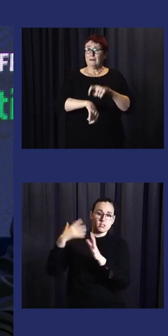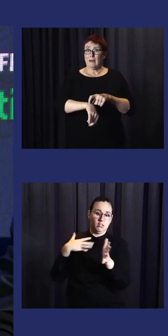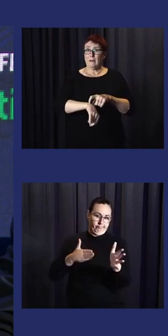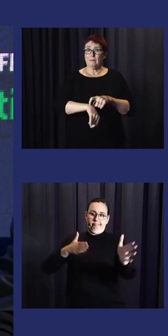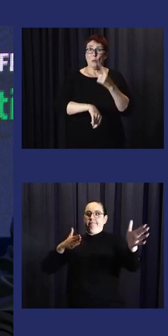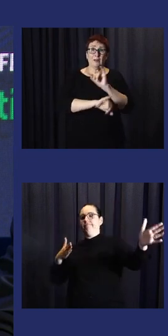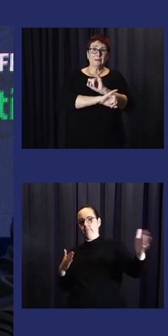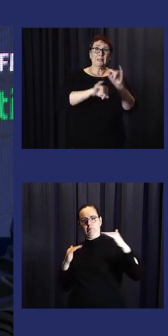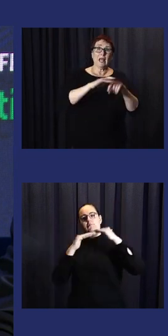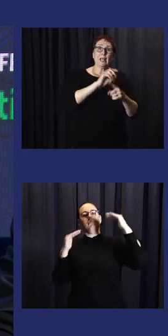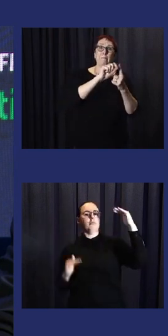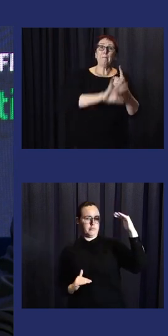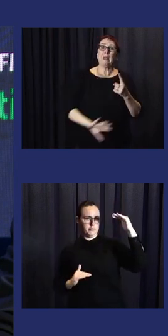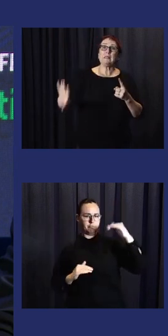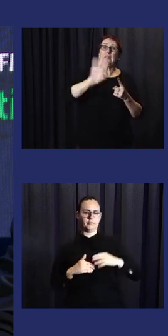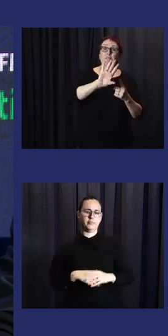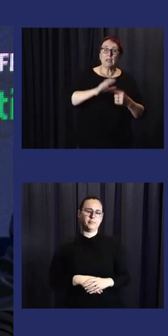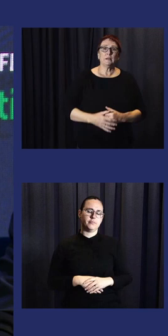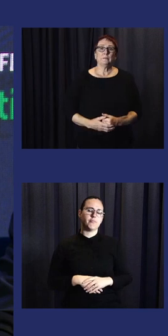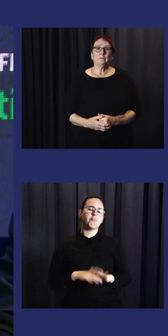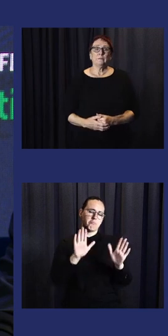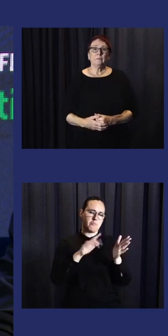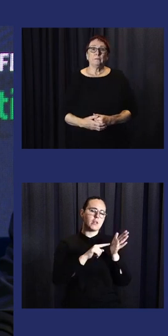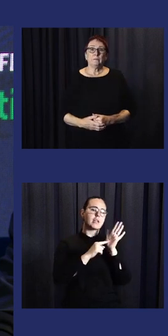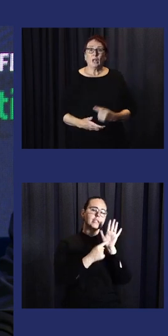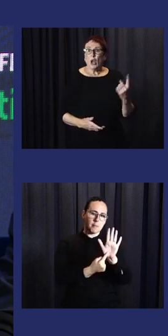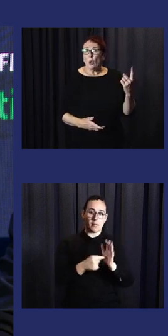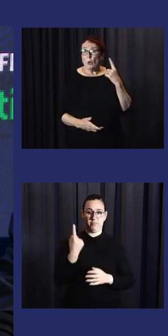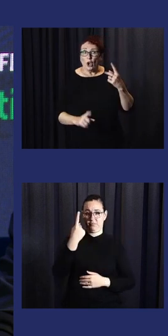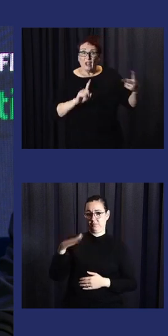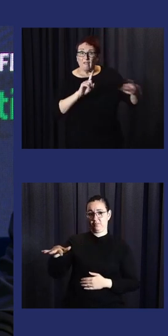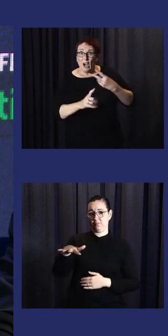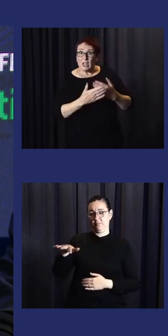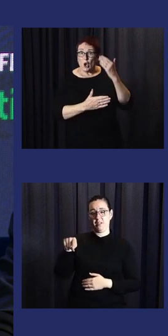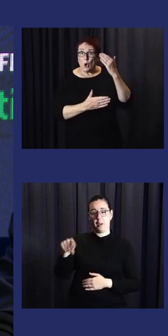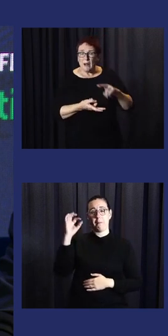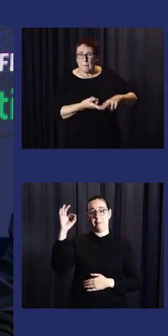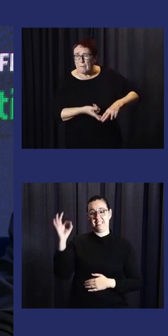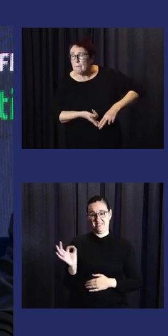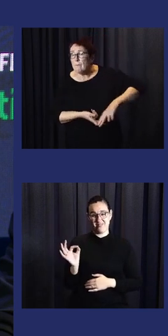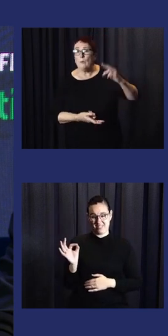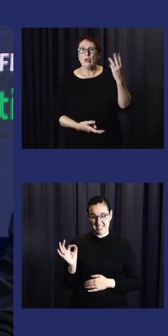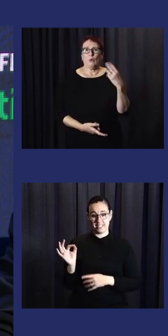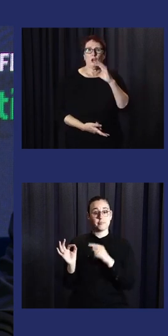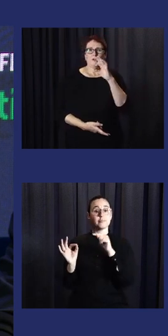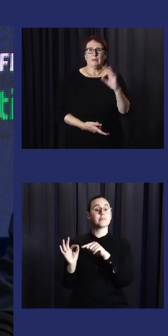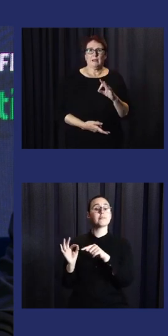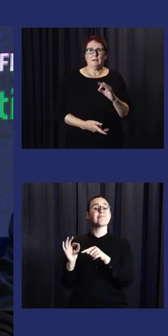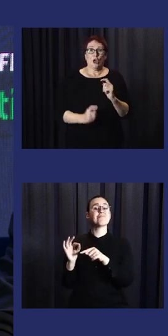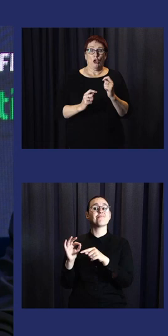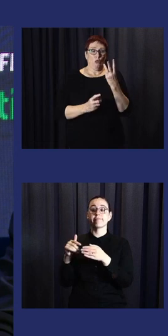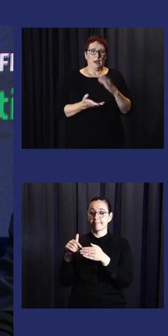particular disaster in the Pacific, the rates of reported gender-based violence went up by 300% in the first 3